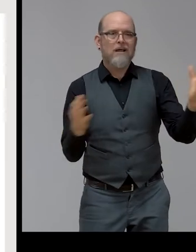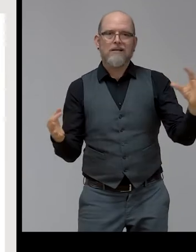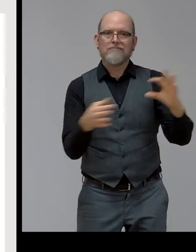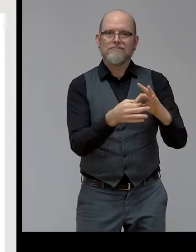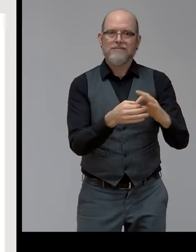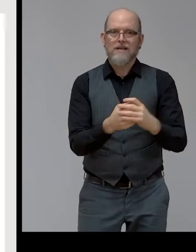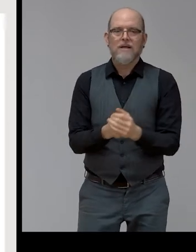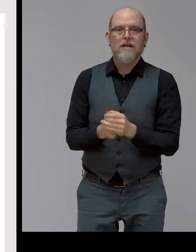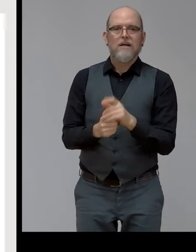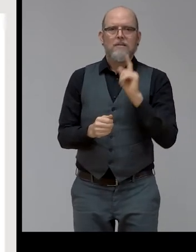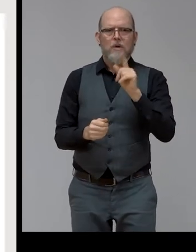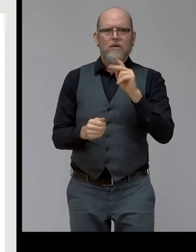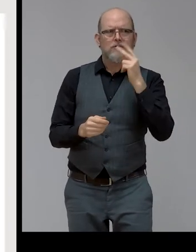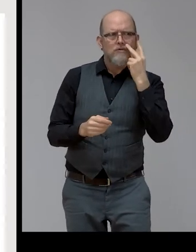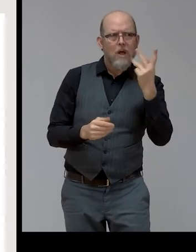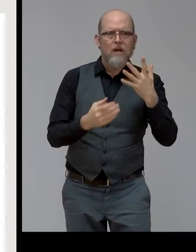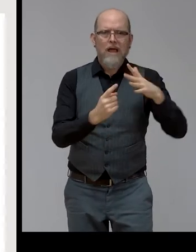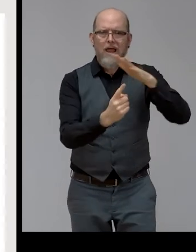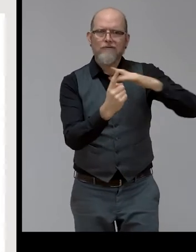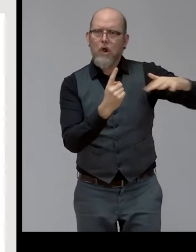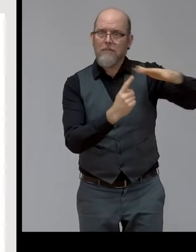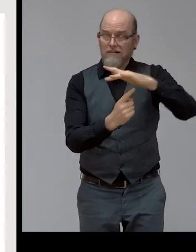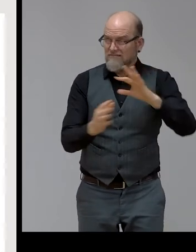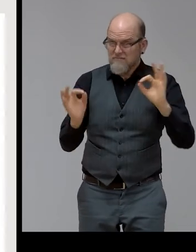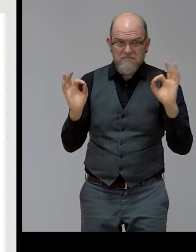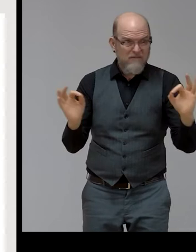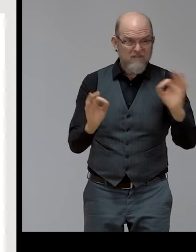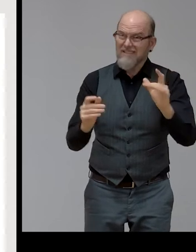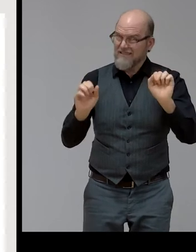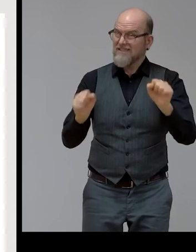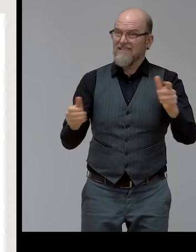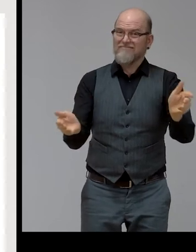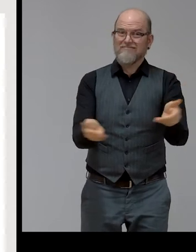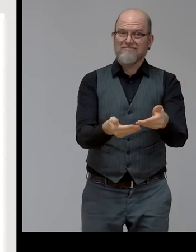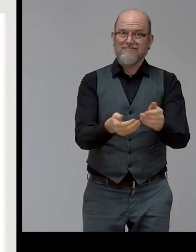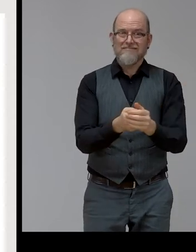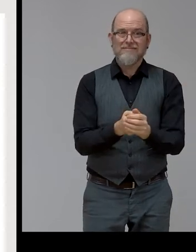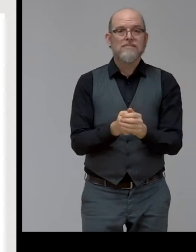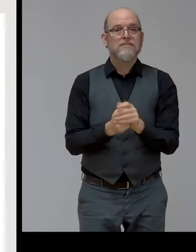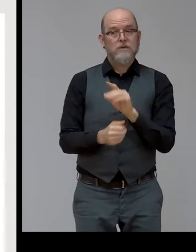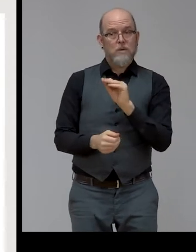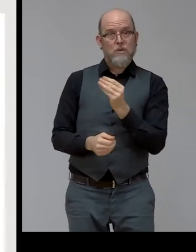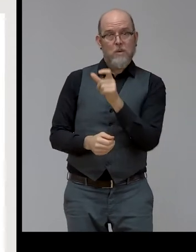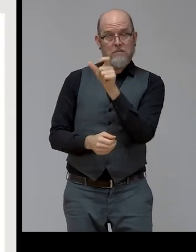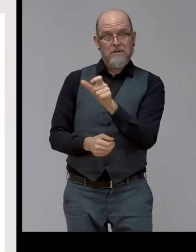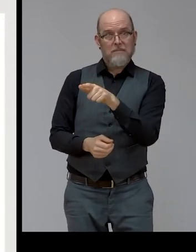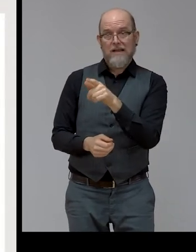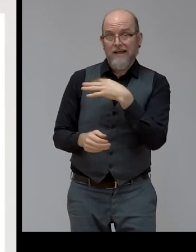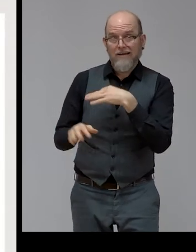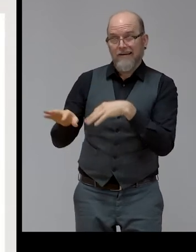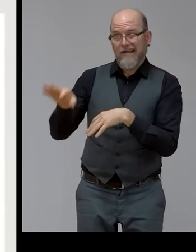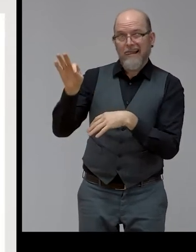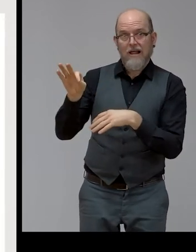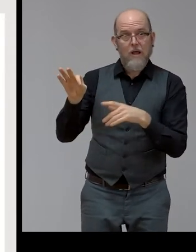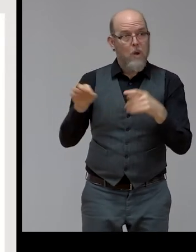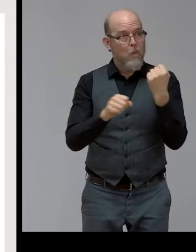for their needs. And after finding the young people and workplaces, they first give training to young people about